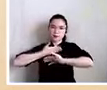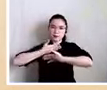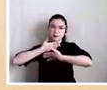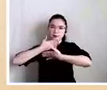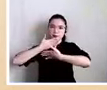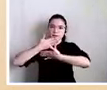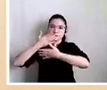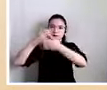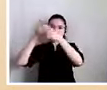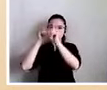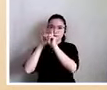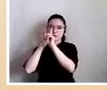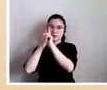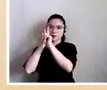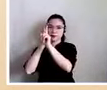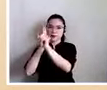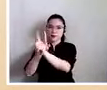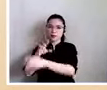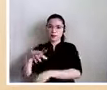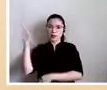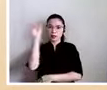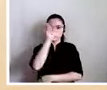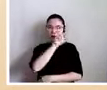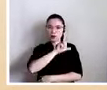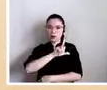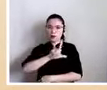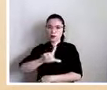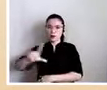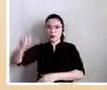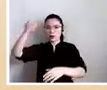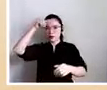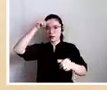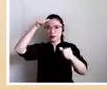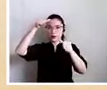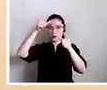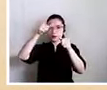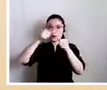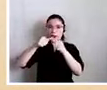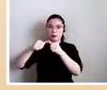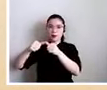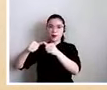delights. The Lord will remember